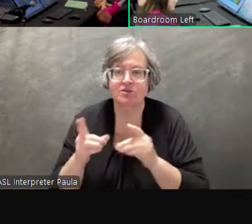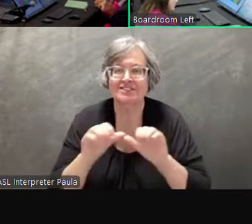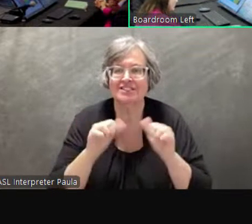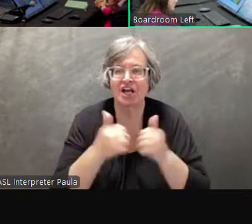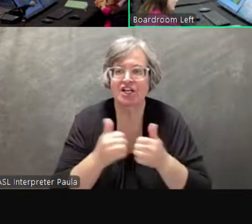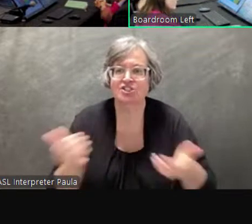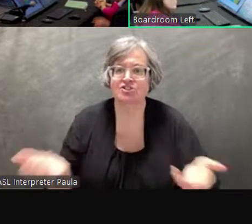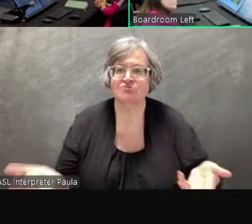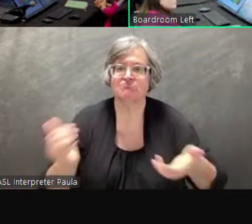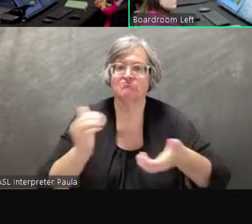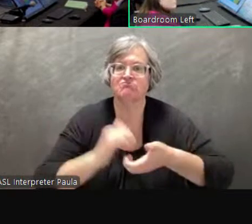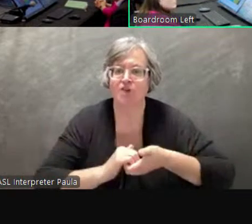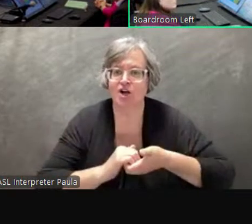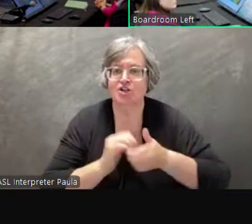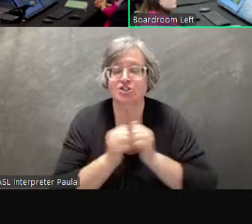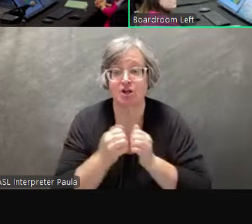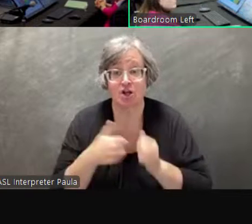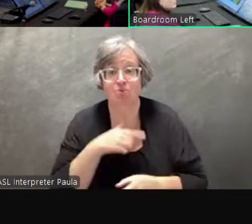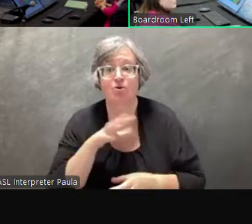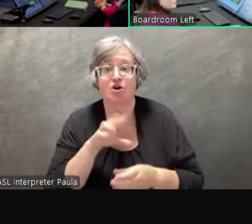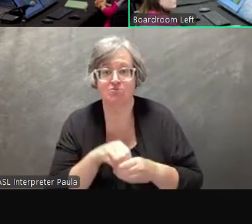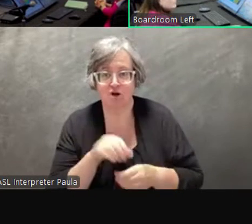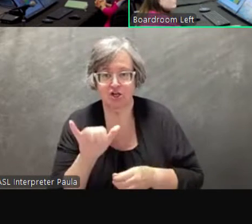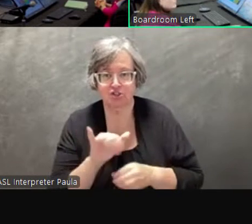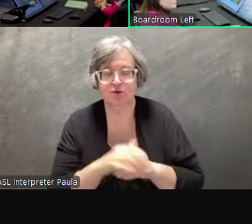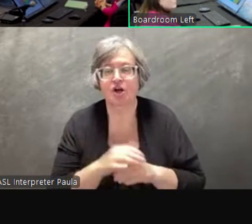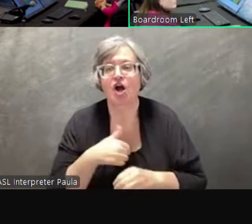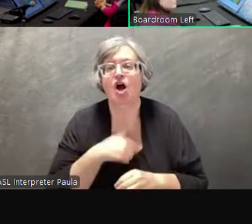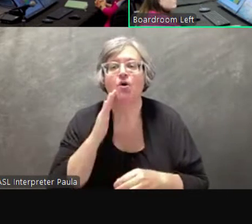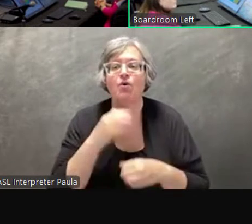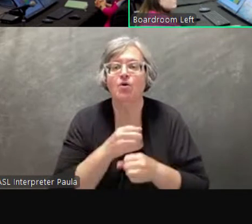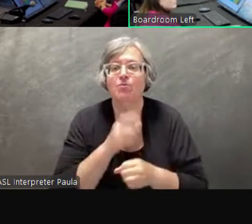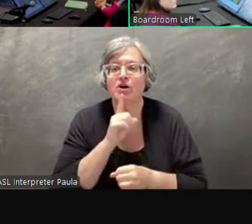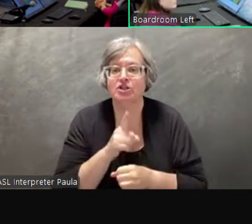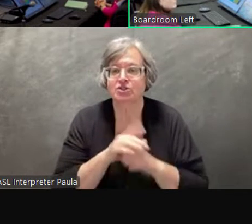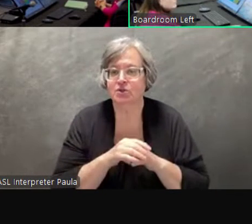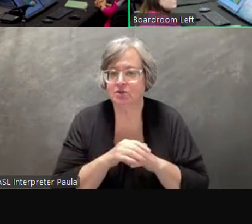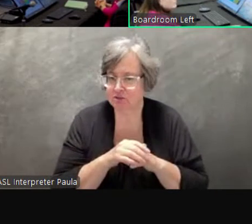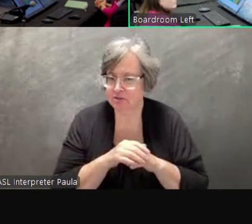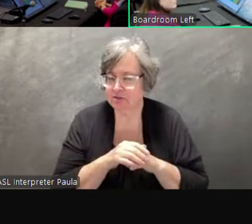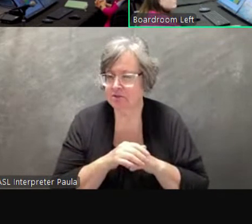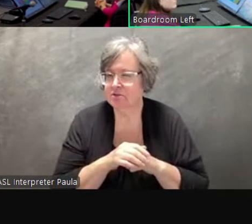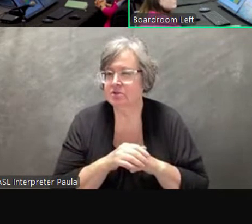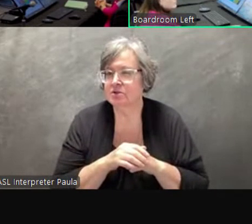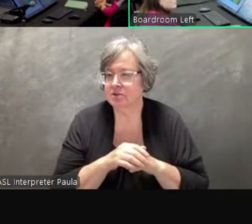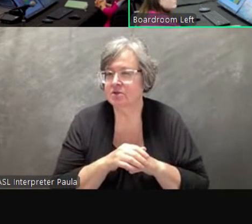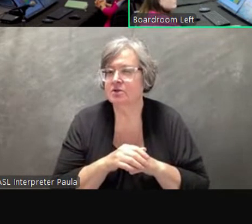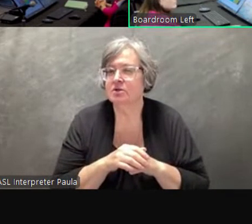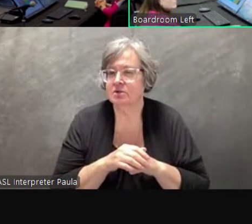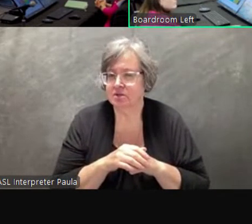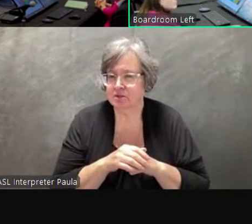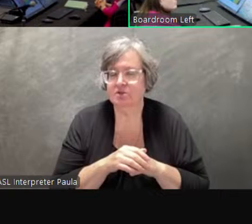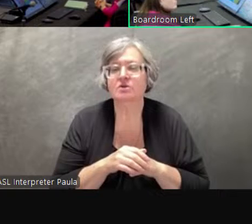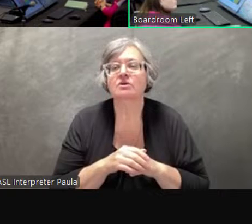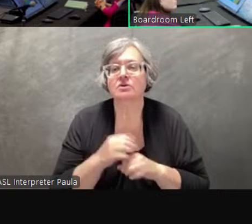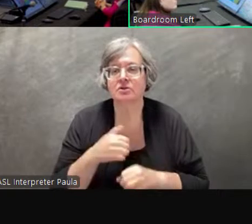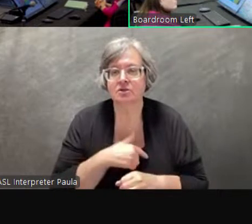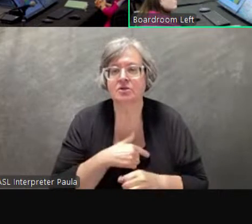on this, and we are a part of that effort. And I'll make sure that we give the board a better understanding of where else we're dabbling